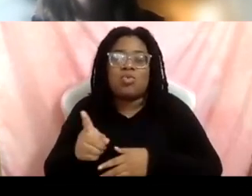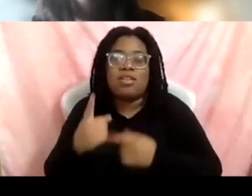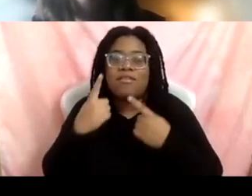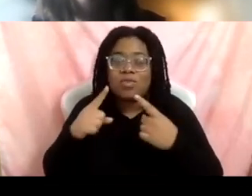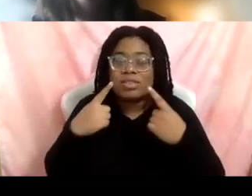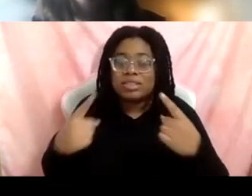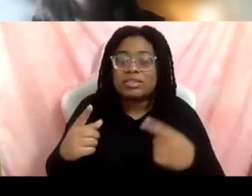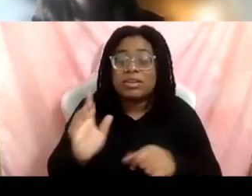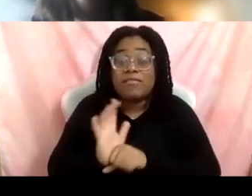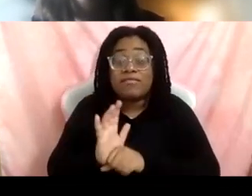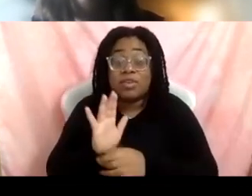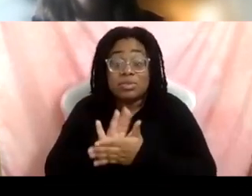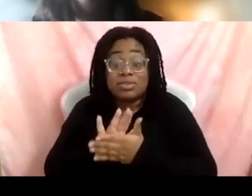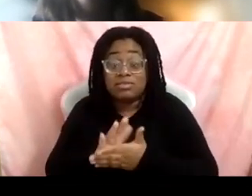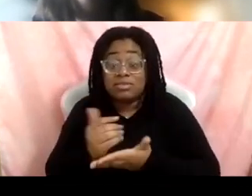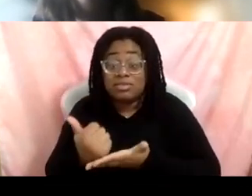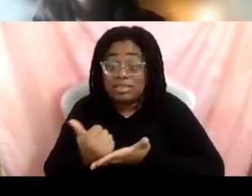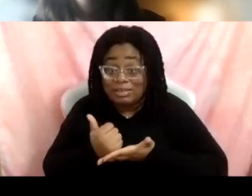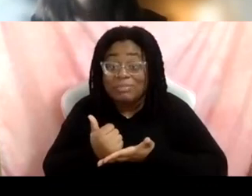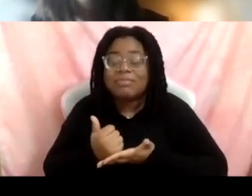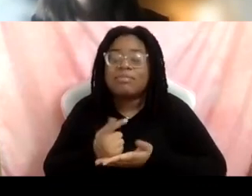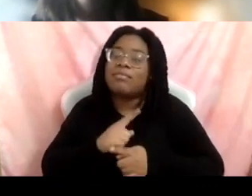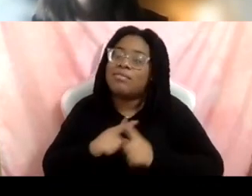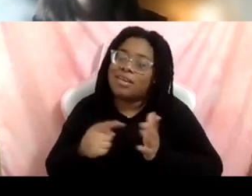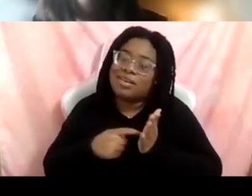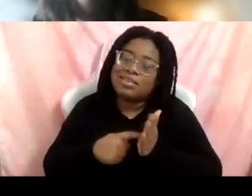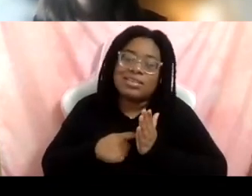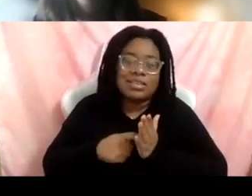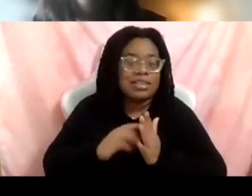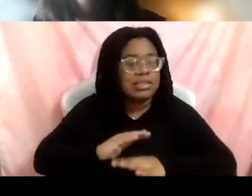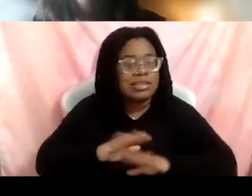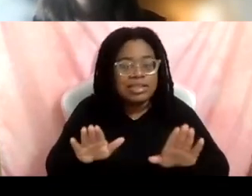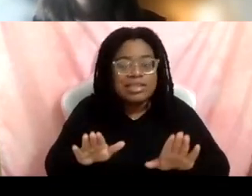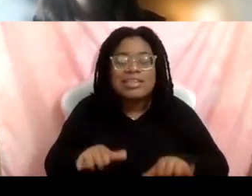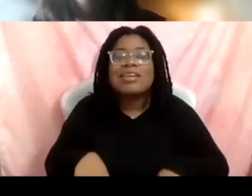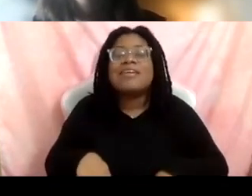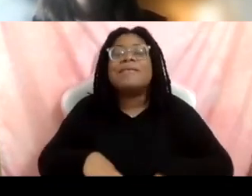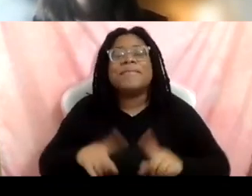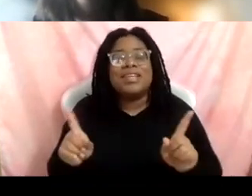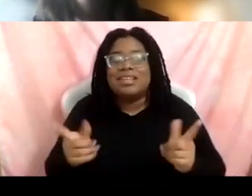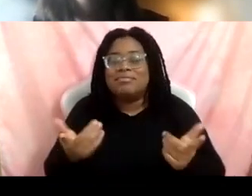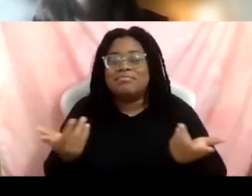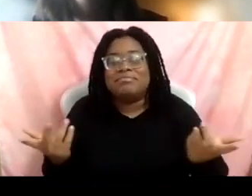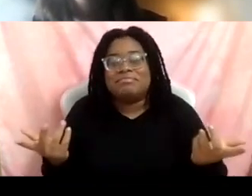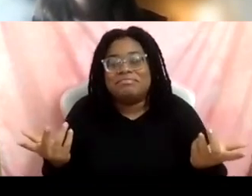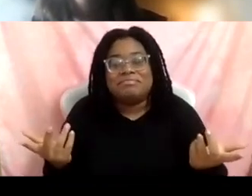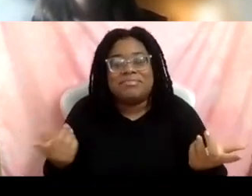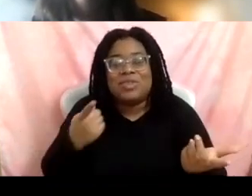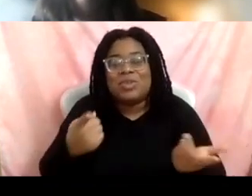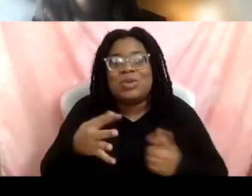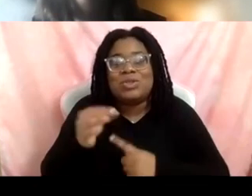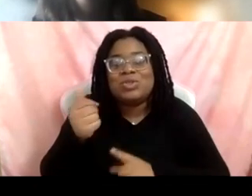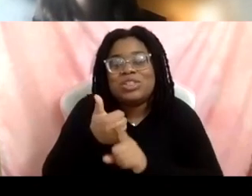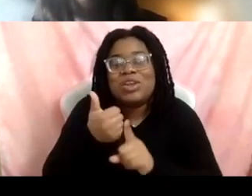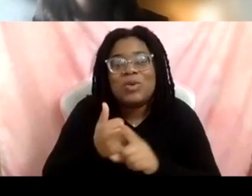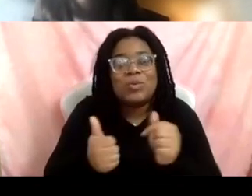school definitely benefited me. The debt sucks. I don't recommend it. But, you choose for yourself which